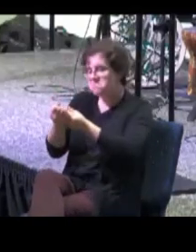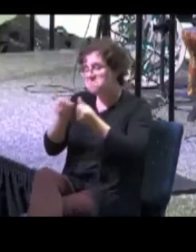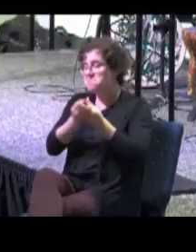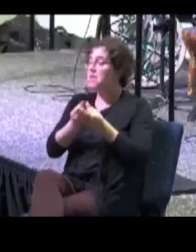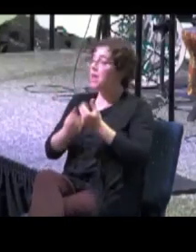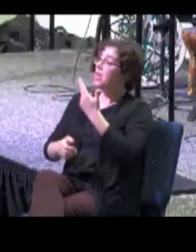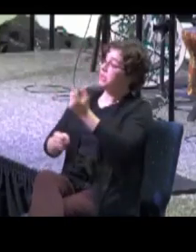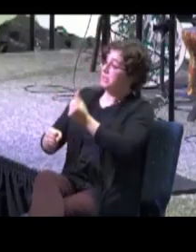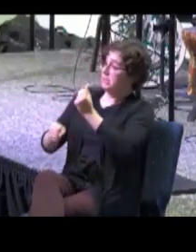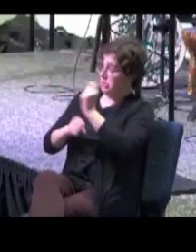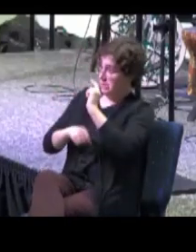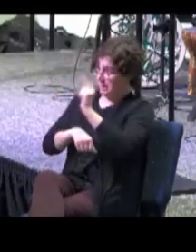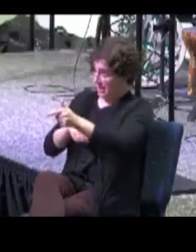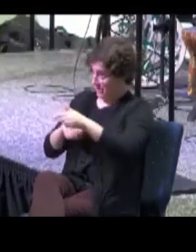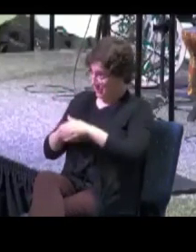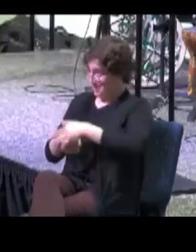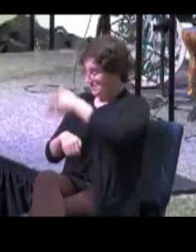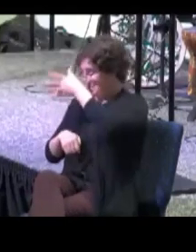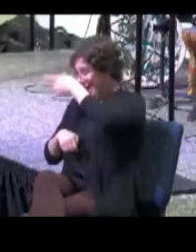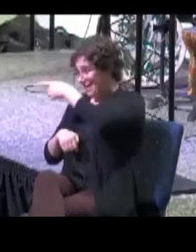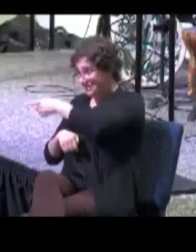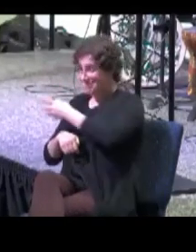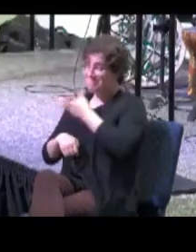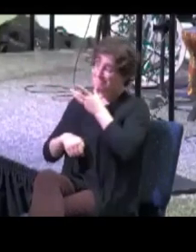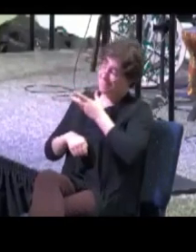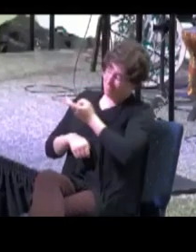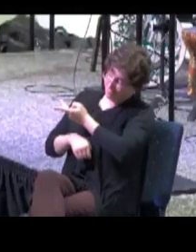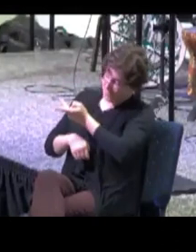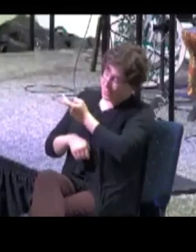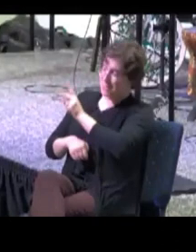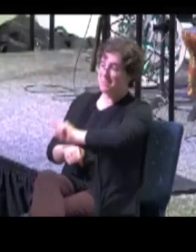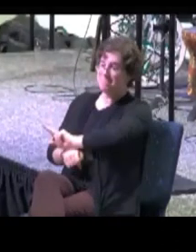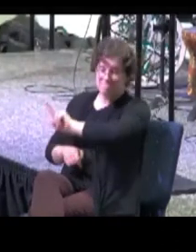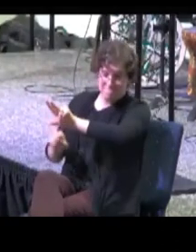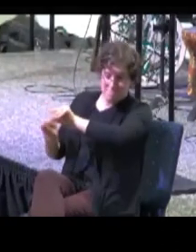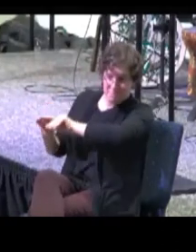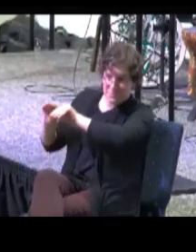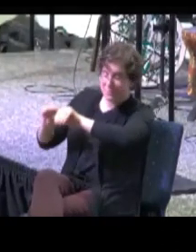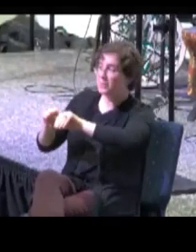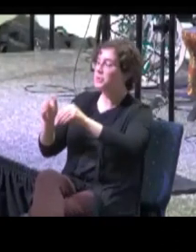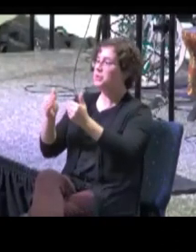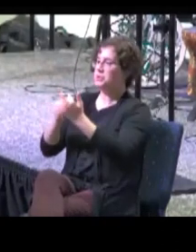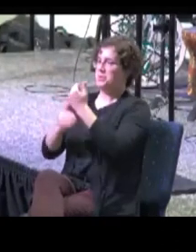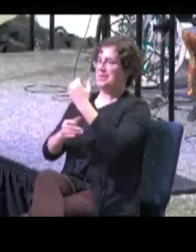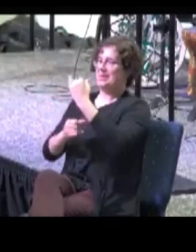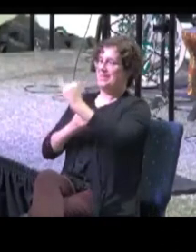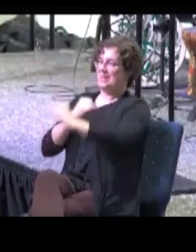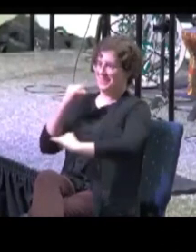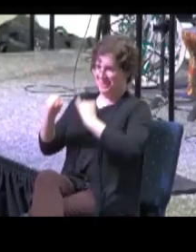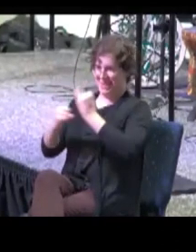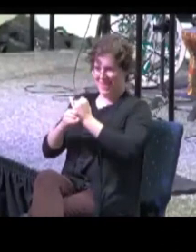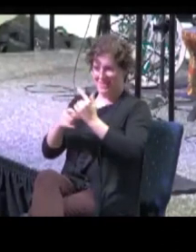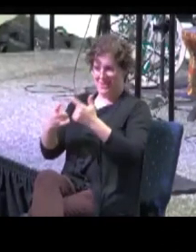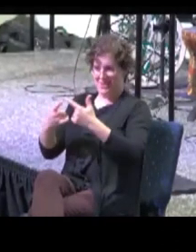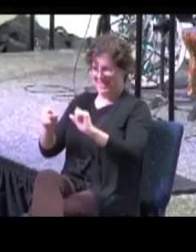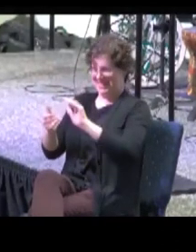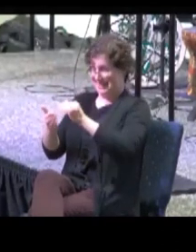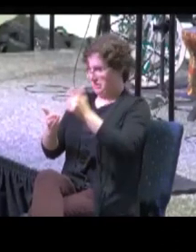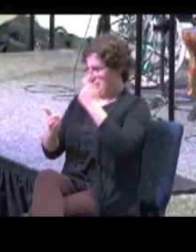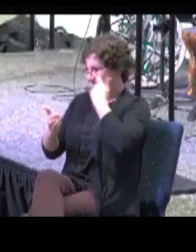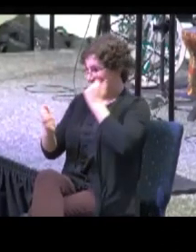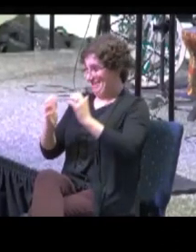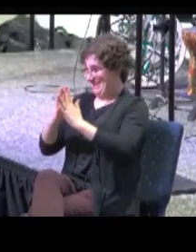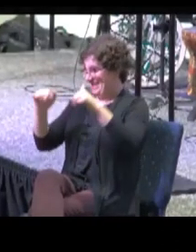13 years later, Dad and Mom moved to the newly built International Linguistics Center in Dallas to continue